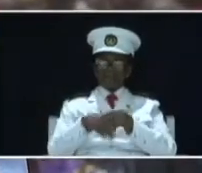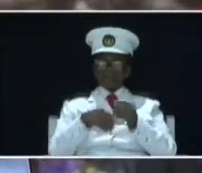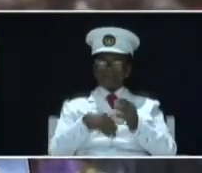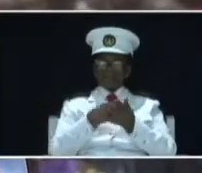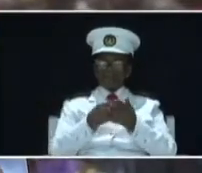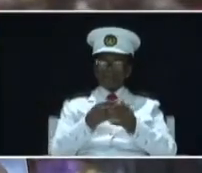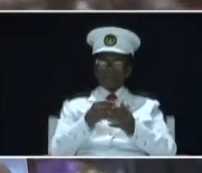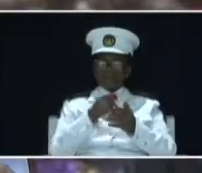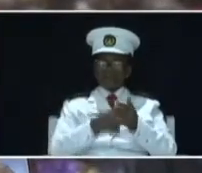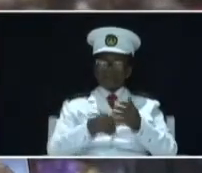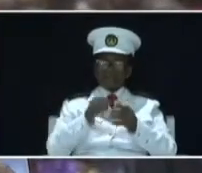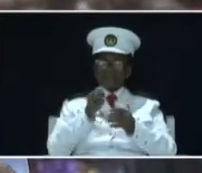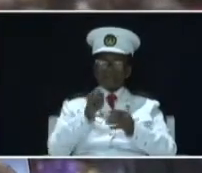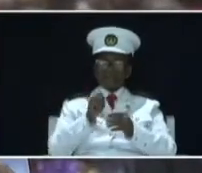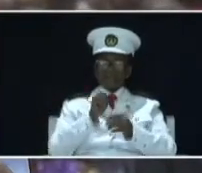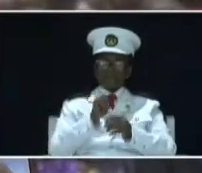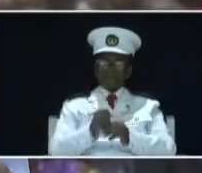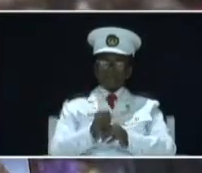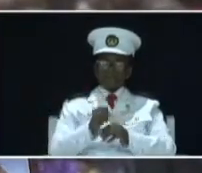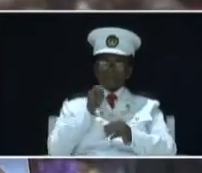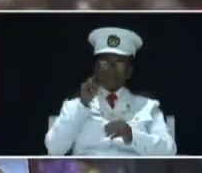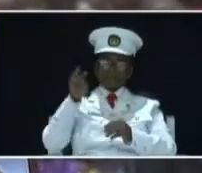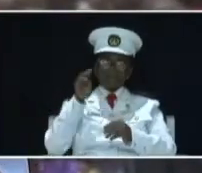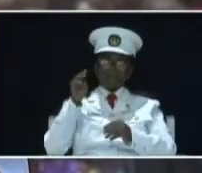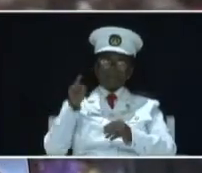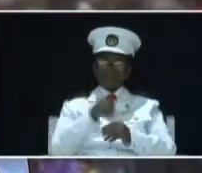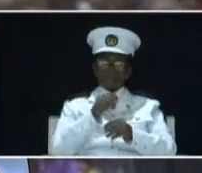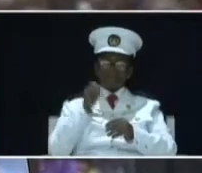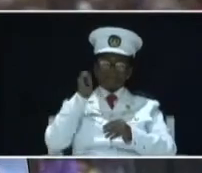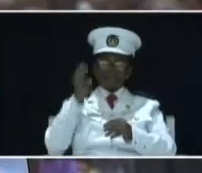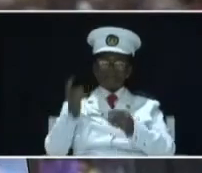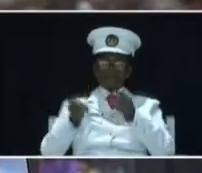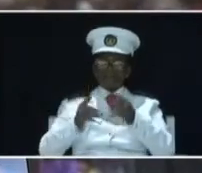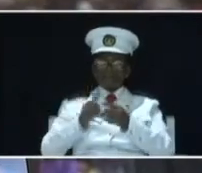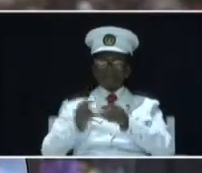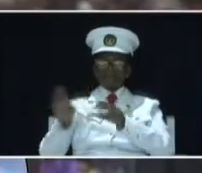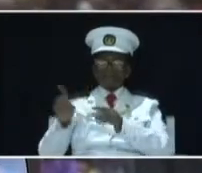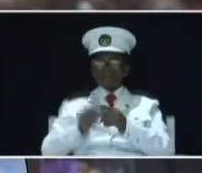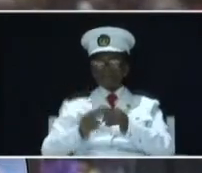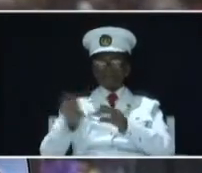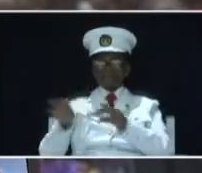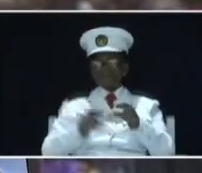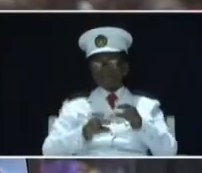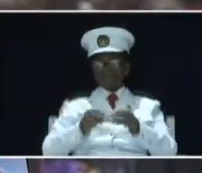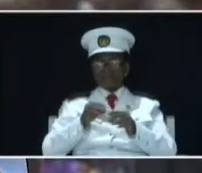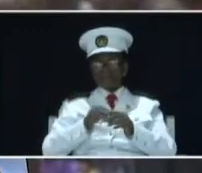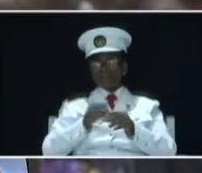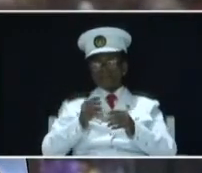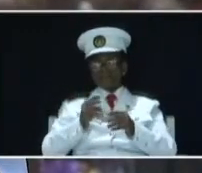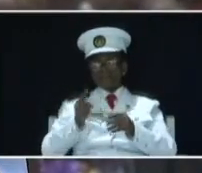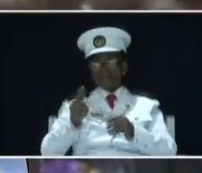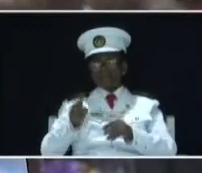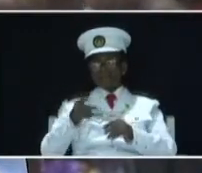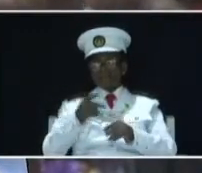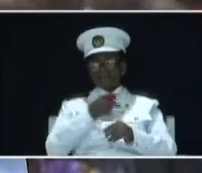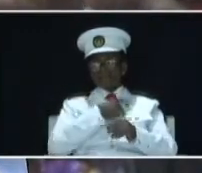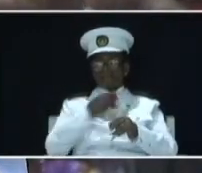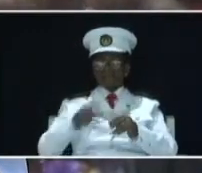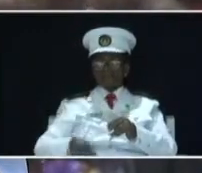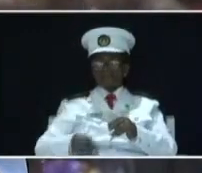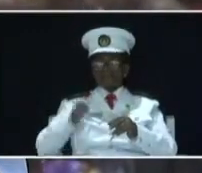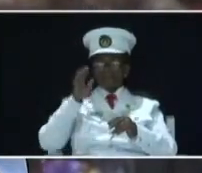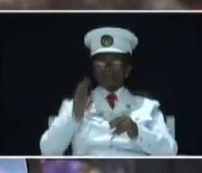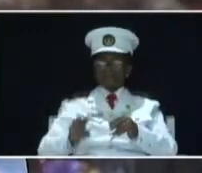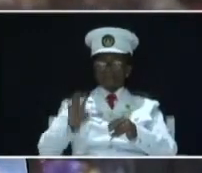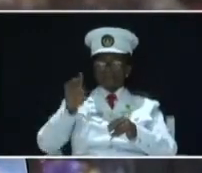You know the story of Elijah that we mentioned earlier on in 2 Kings chapter 1. You can read it from